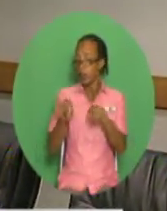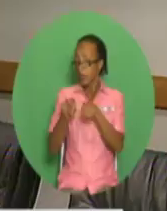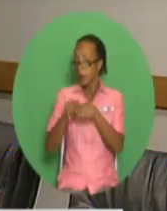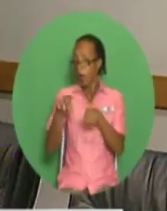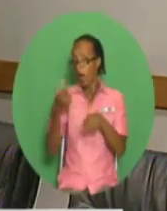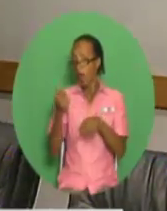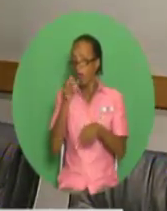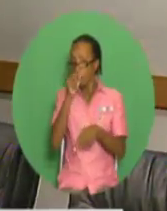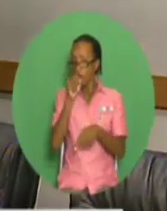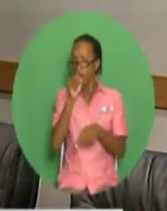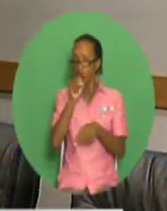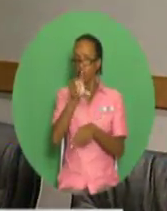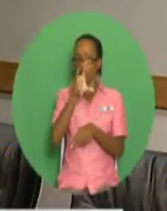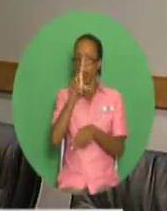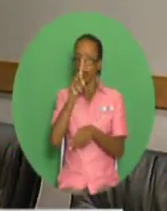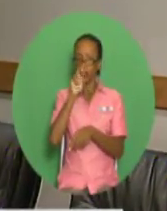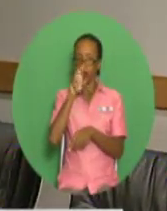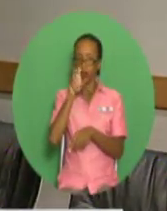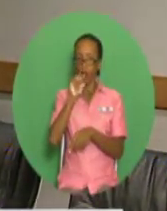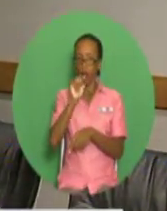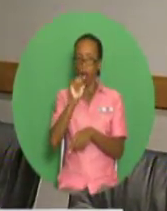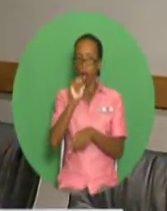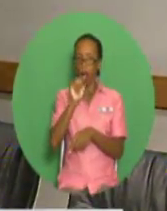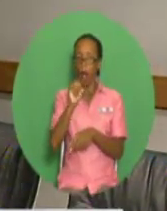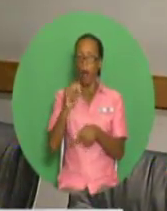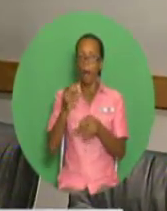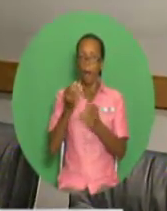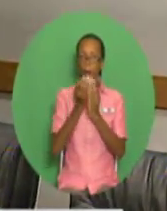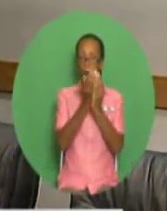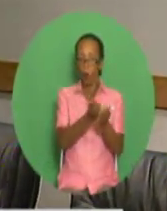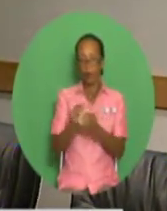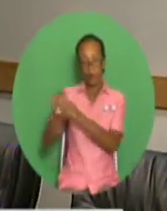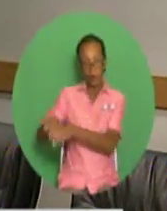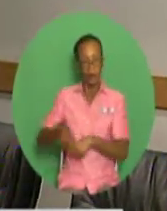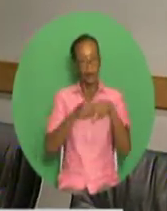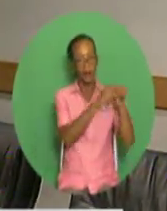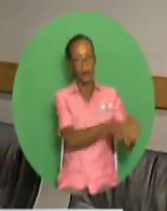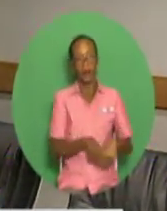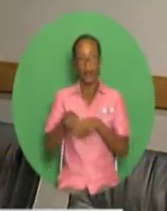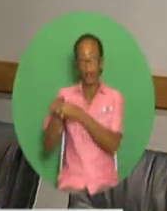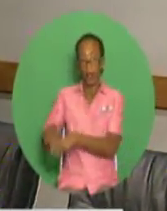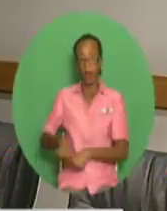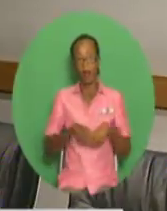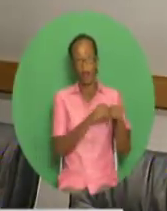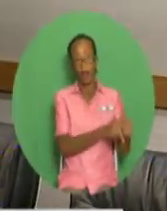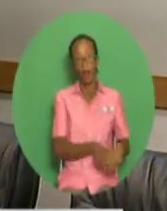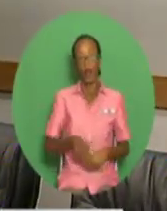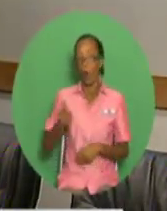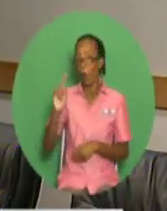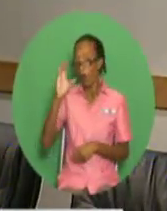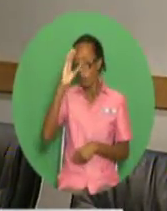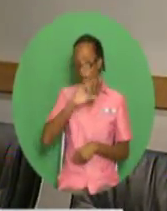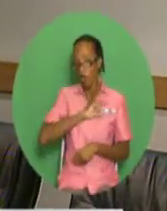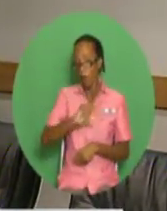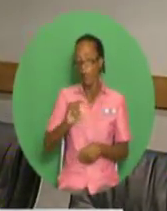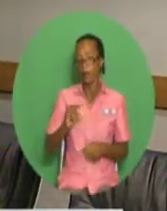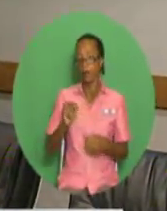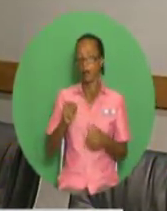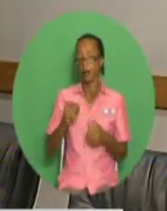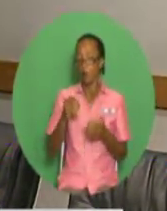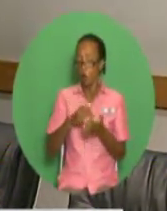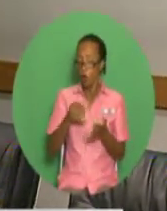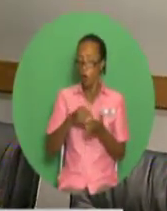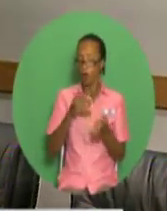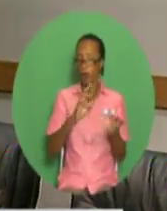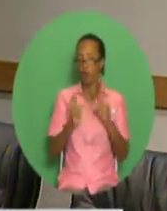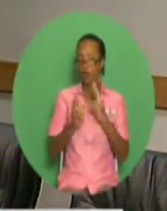racing. Right? Remember, for Arima, myself, always go to the dragon boat racing in Chagaramas. And I'll